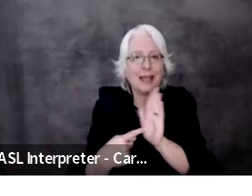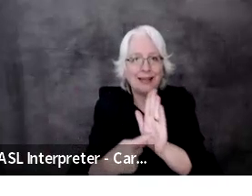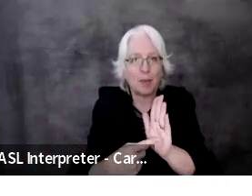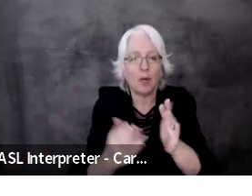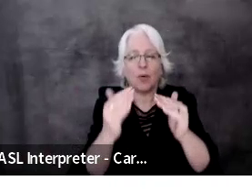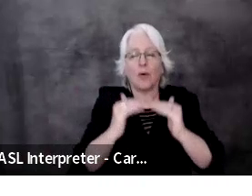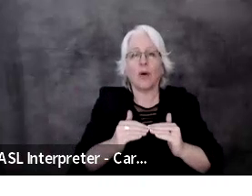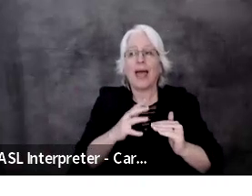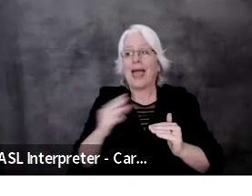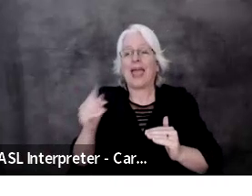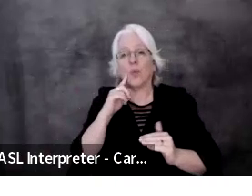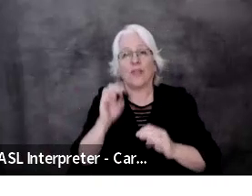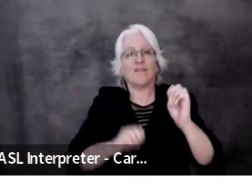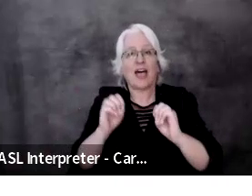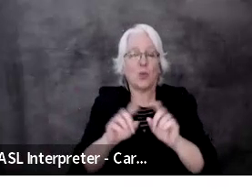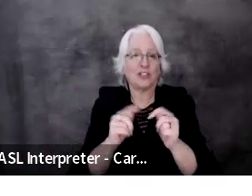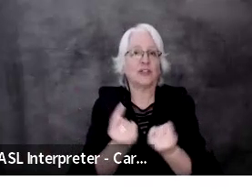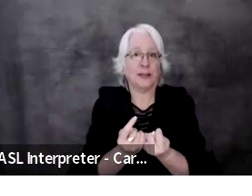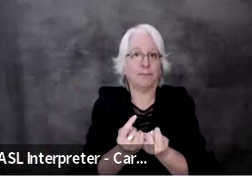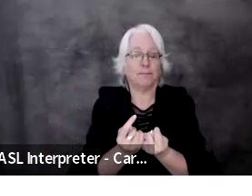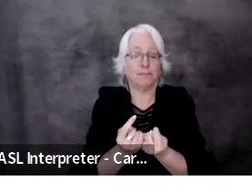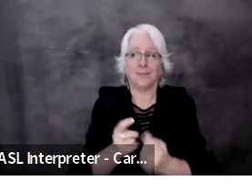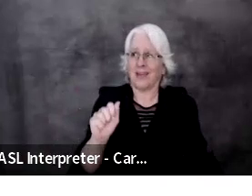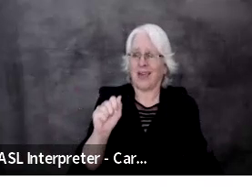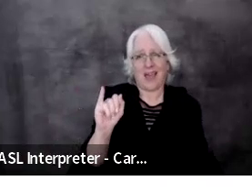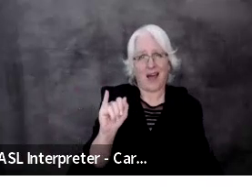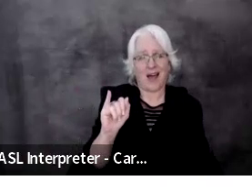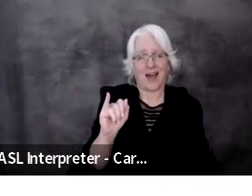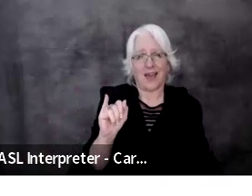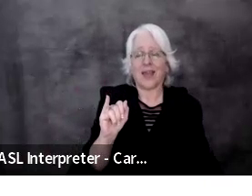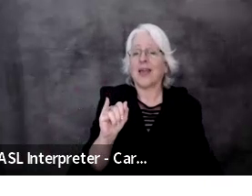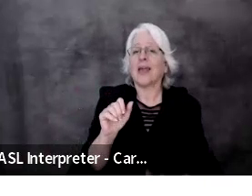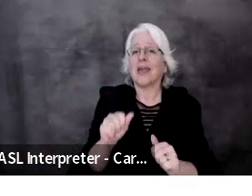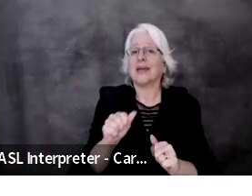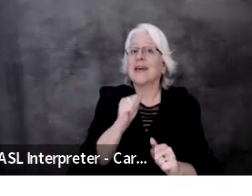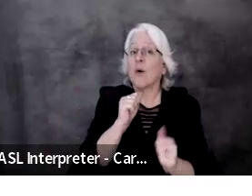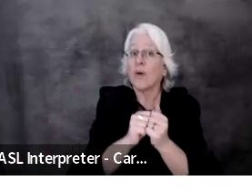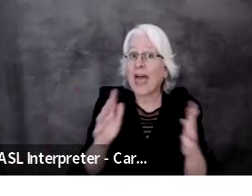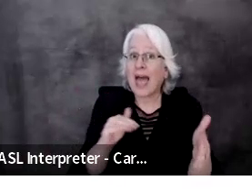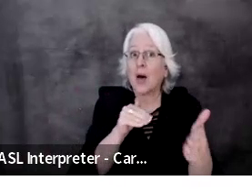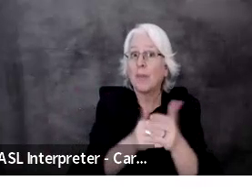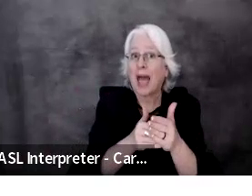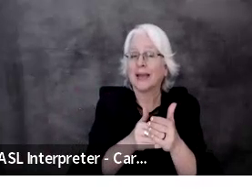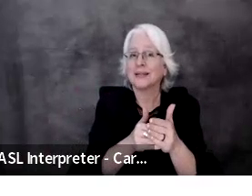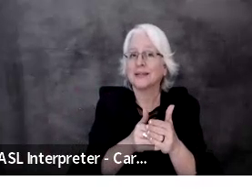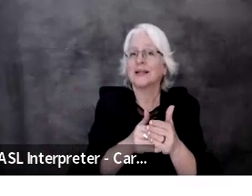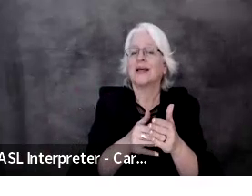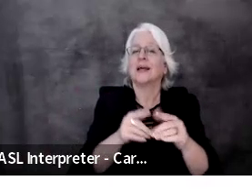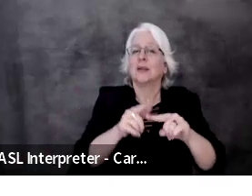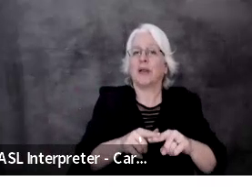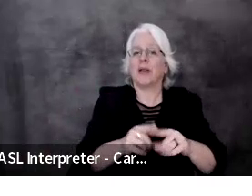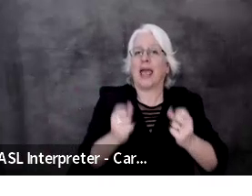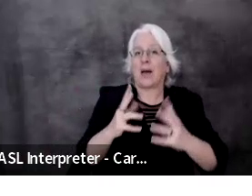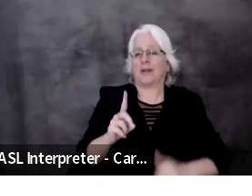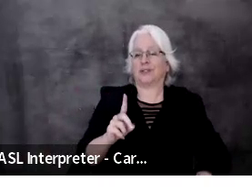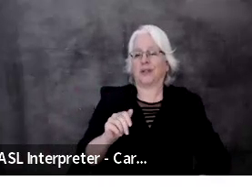or evaluation teams. AI is only as unbiased as the data and algorithms it relies on. We